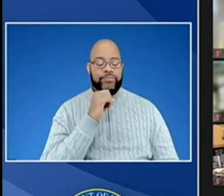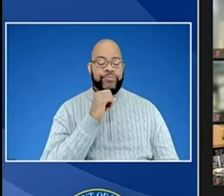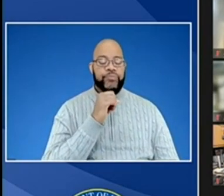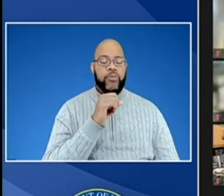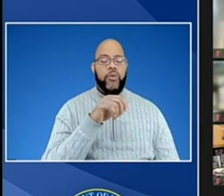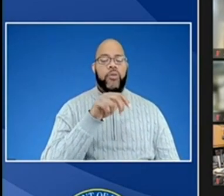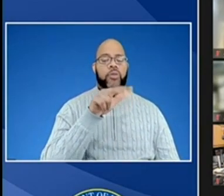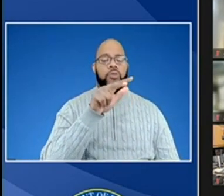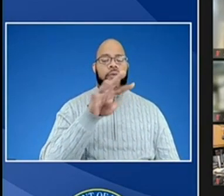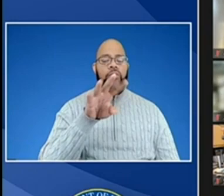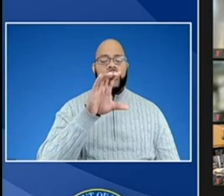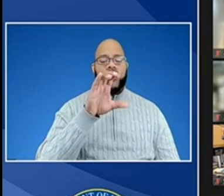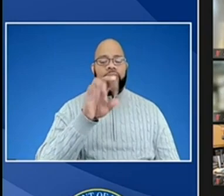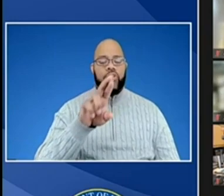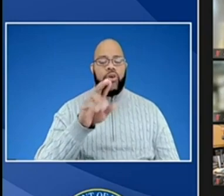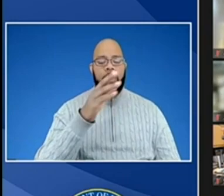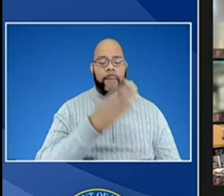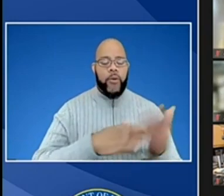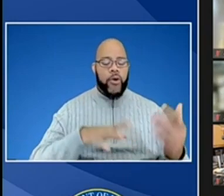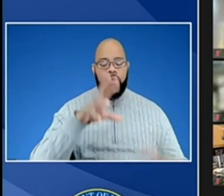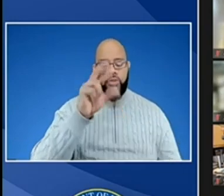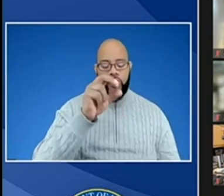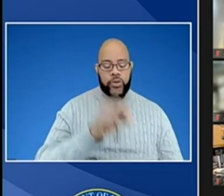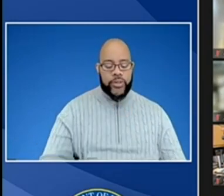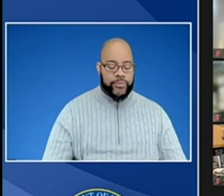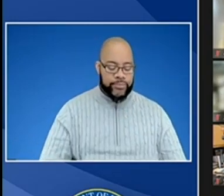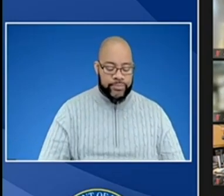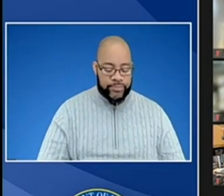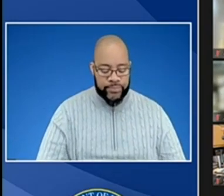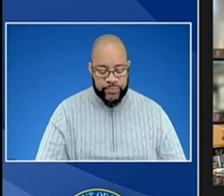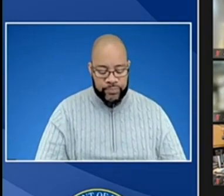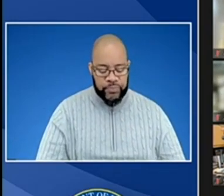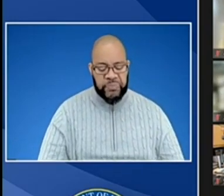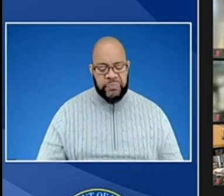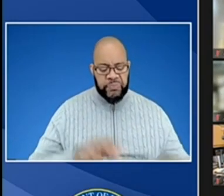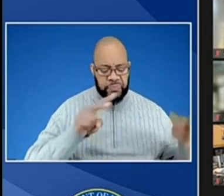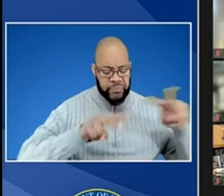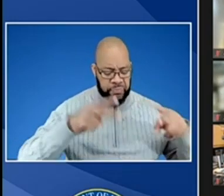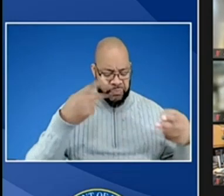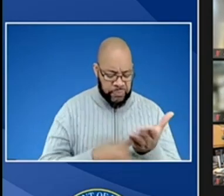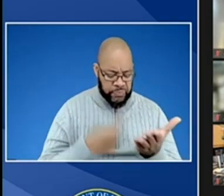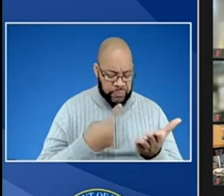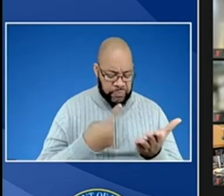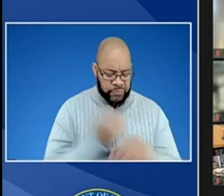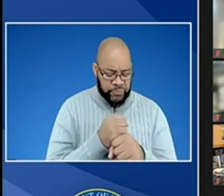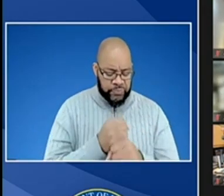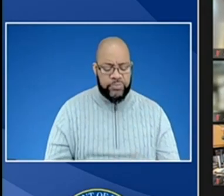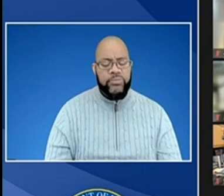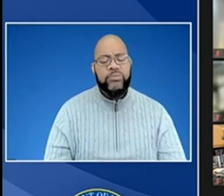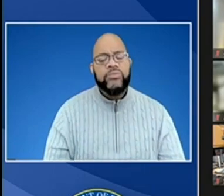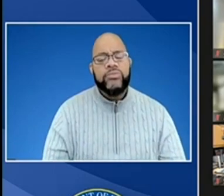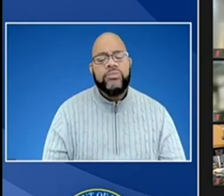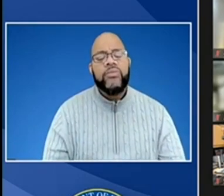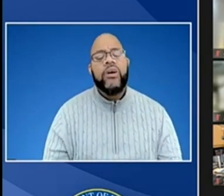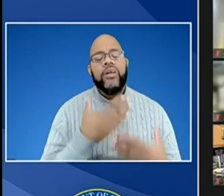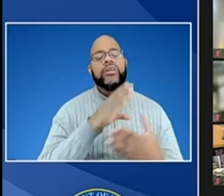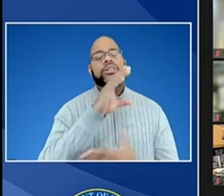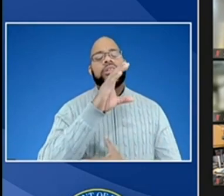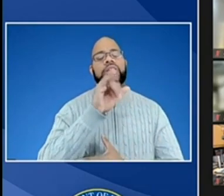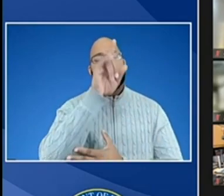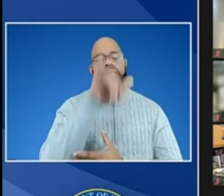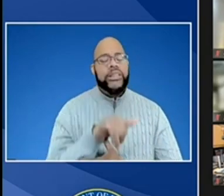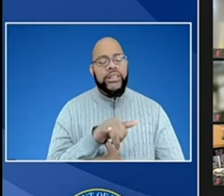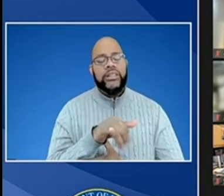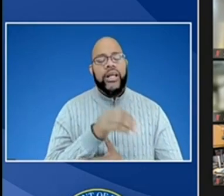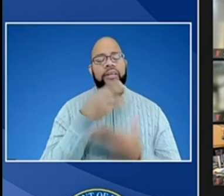34 CFR part 30, overview and discussion. Thank you, Cindy. And thank you,